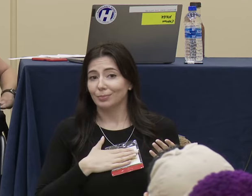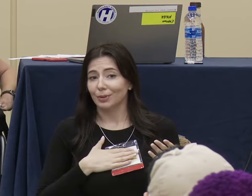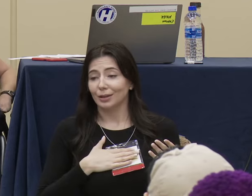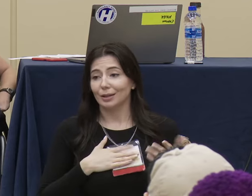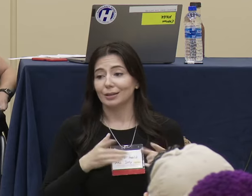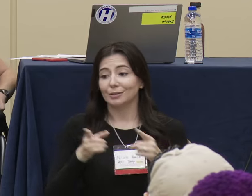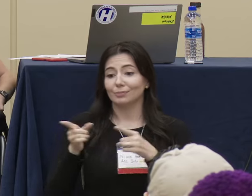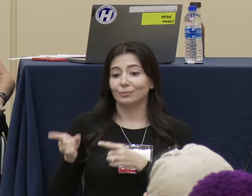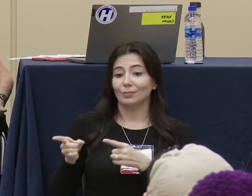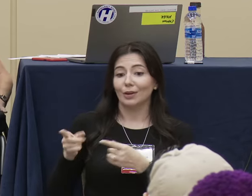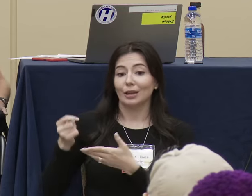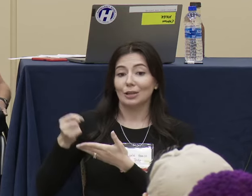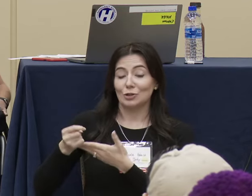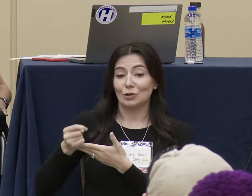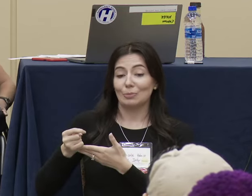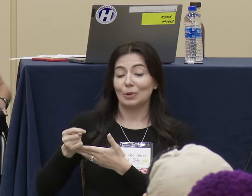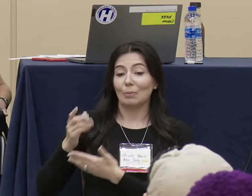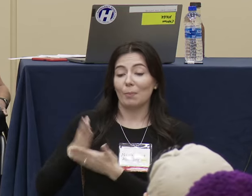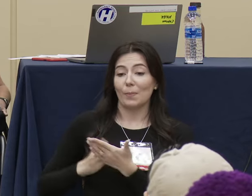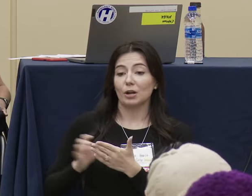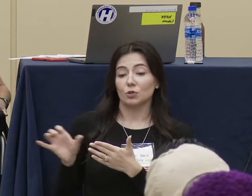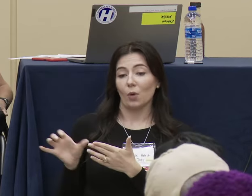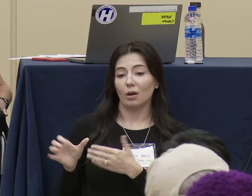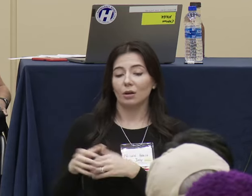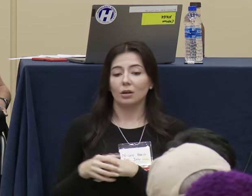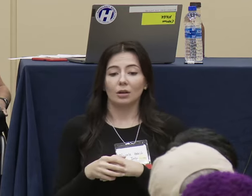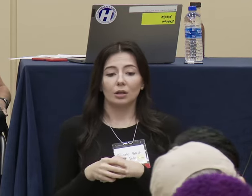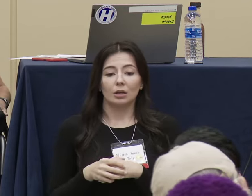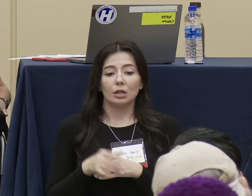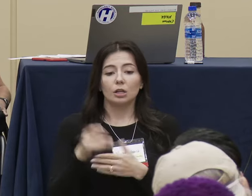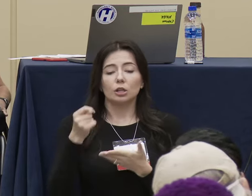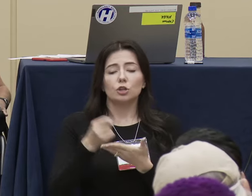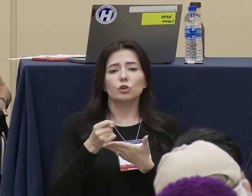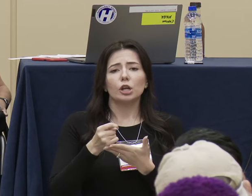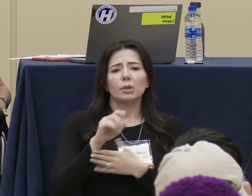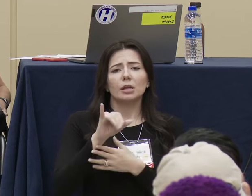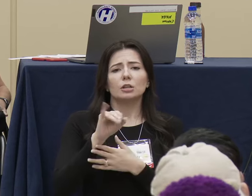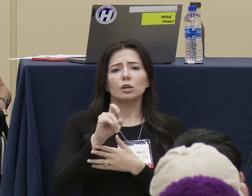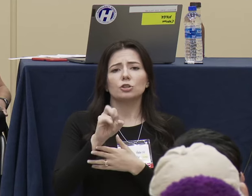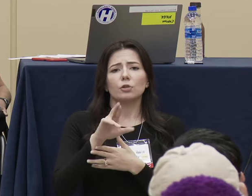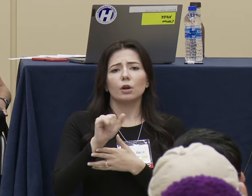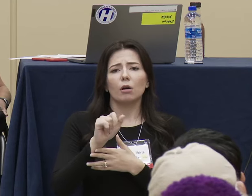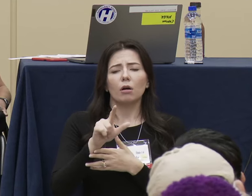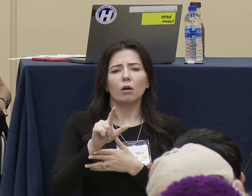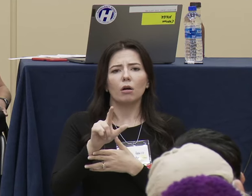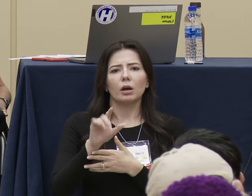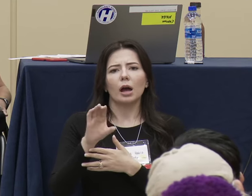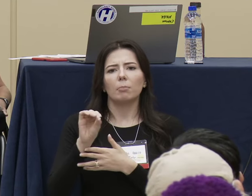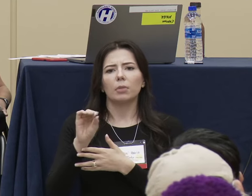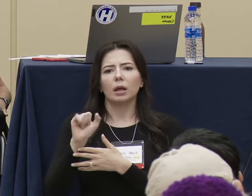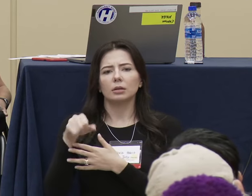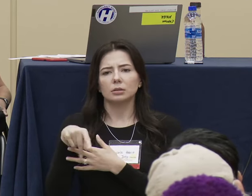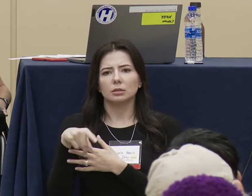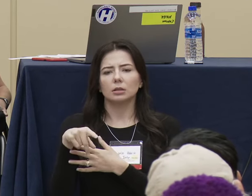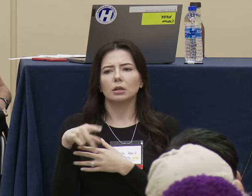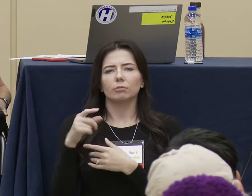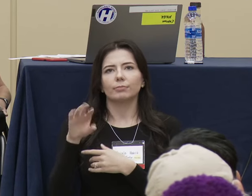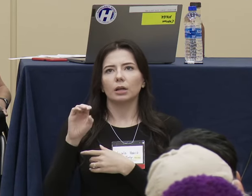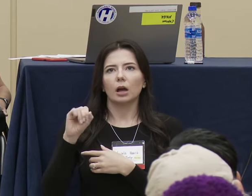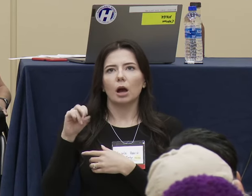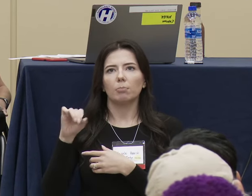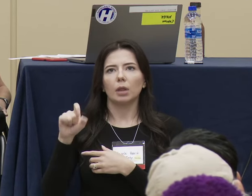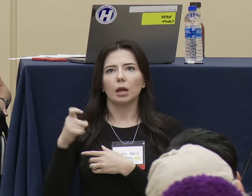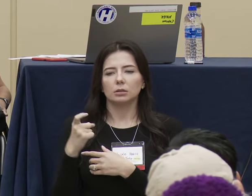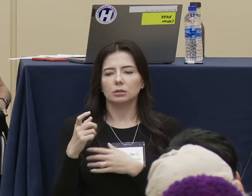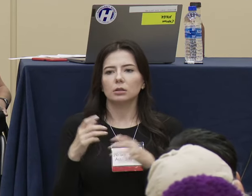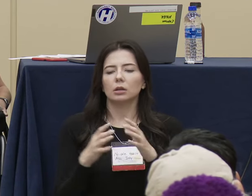can talk more in the Q&A. But the treatment industrial complex shows the shift on the part of the incarceration industry